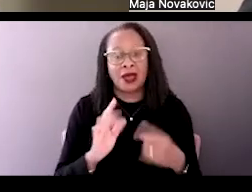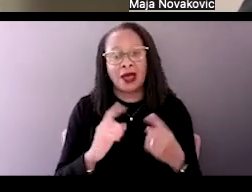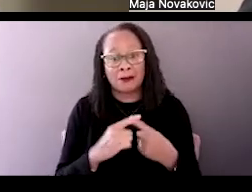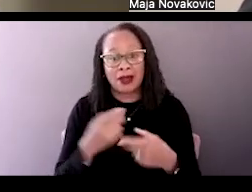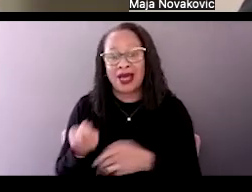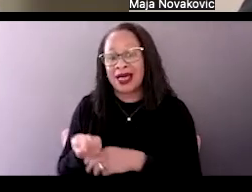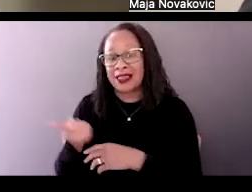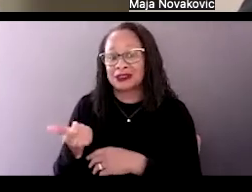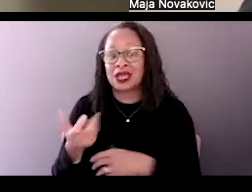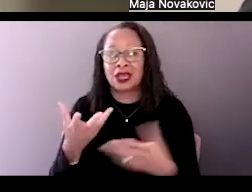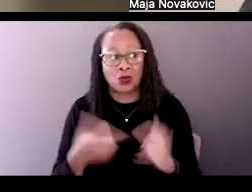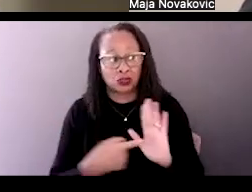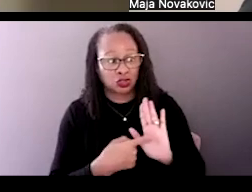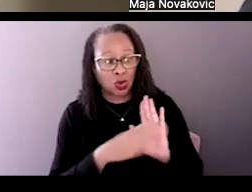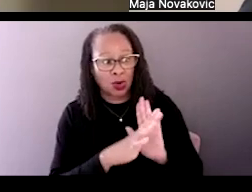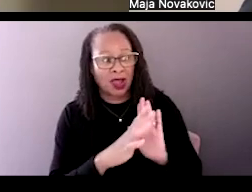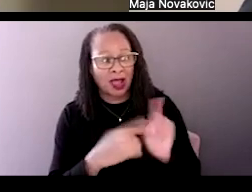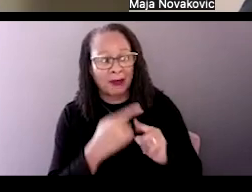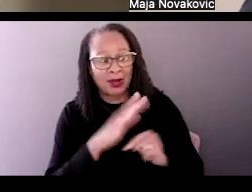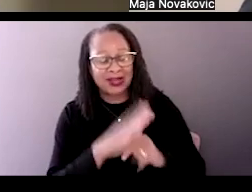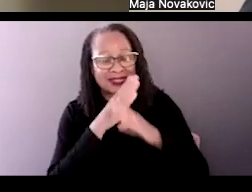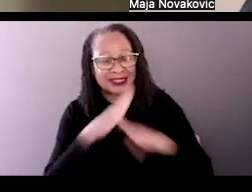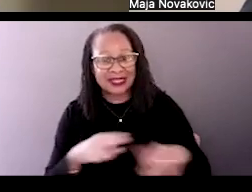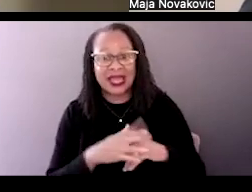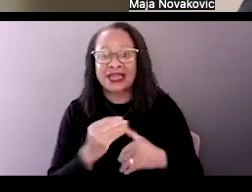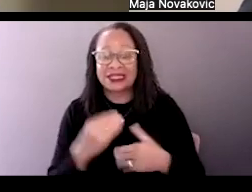his silence and his inner world.